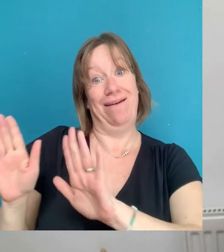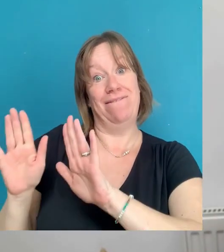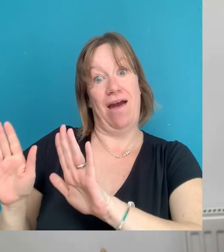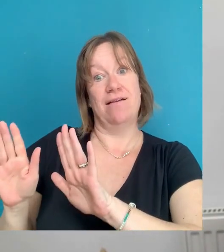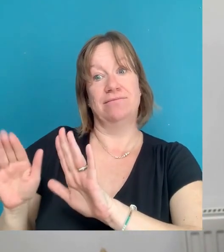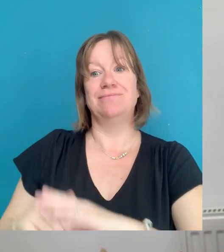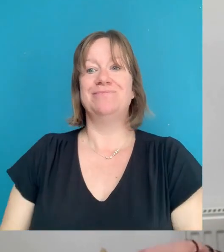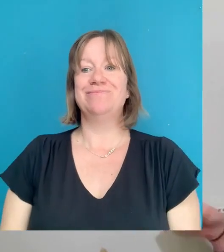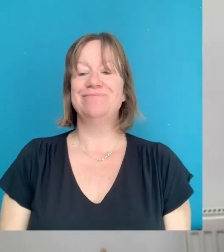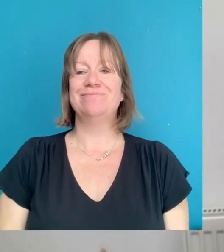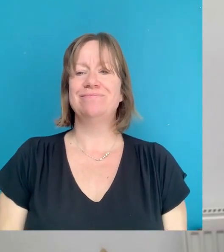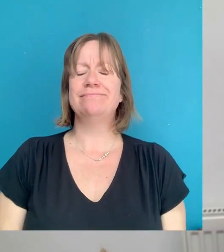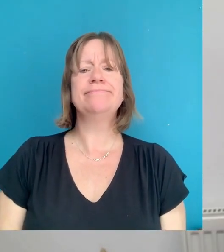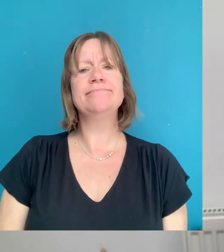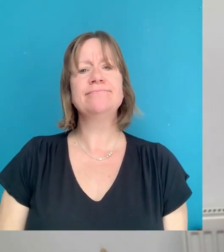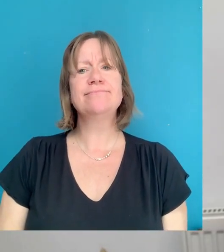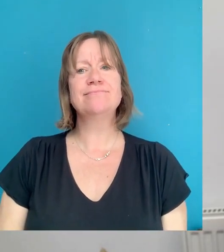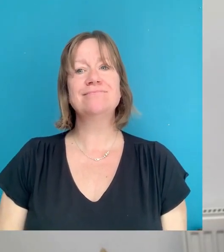So while that's in there,